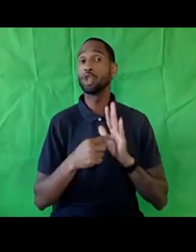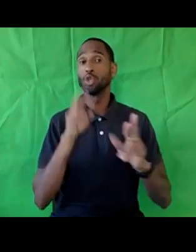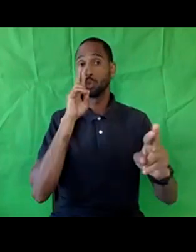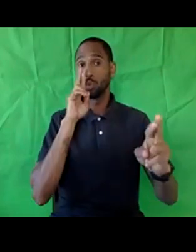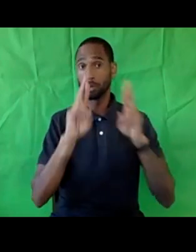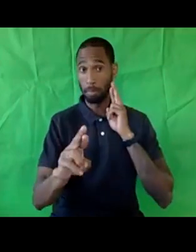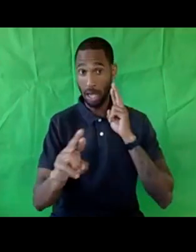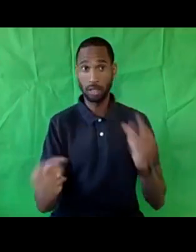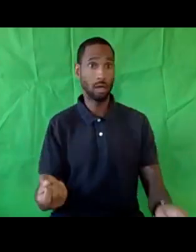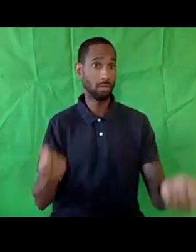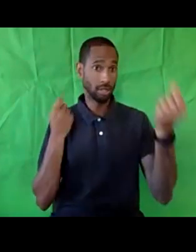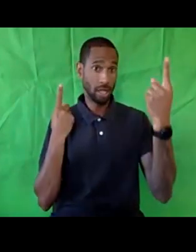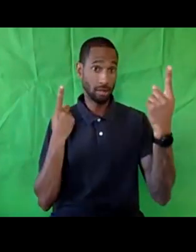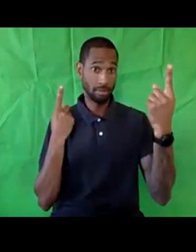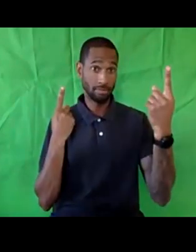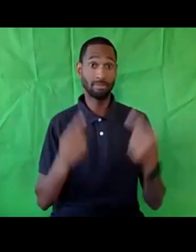understanding.